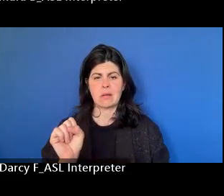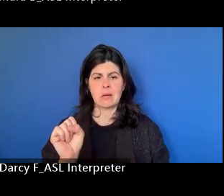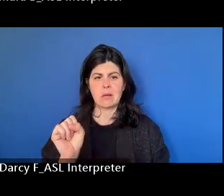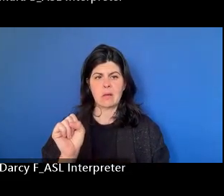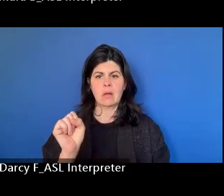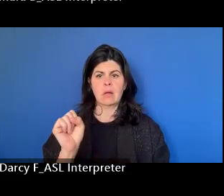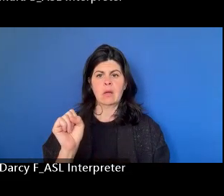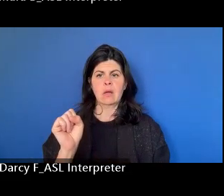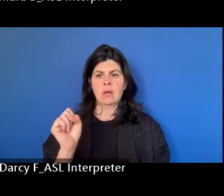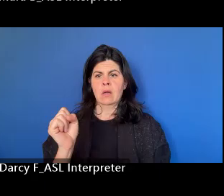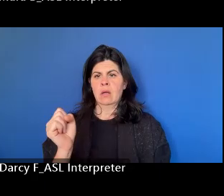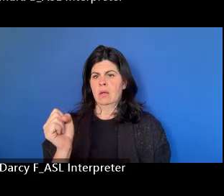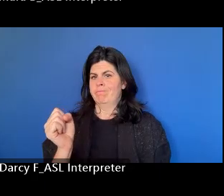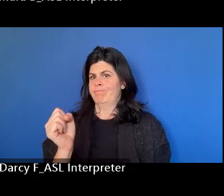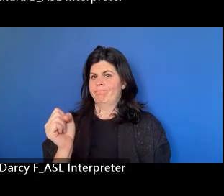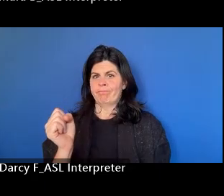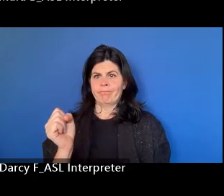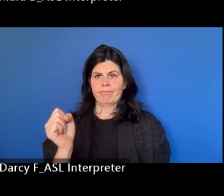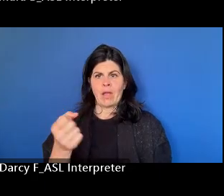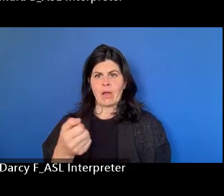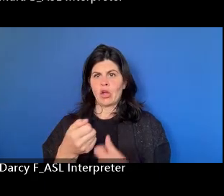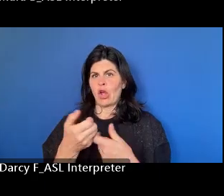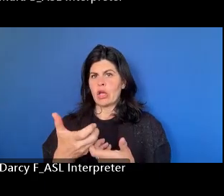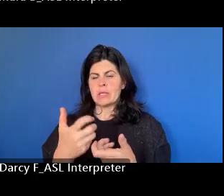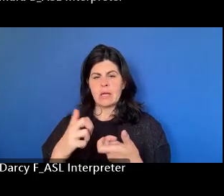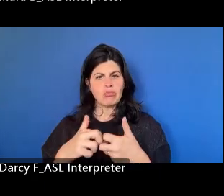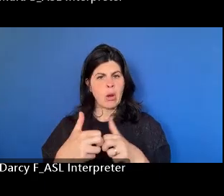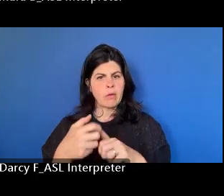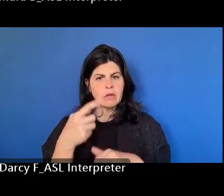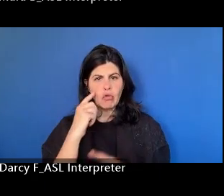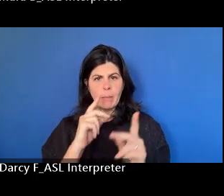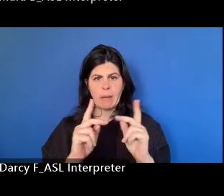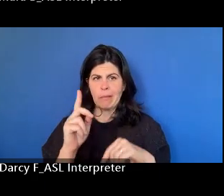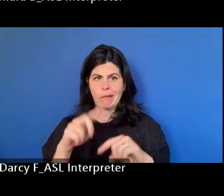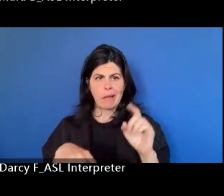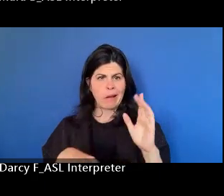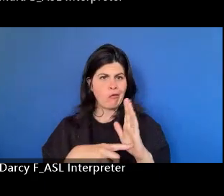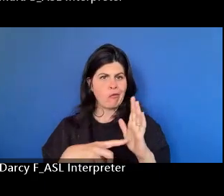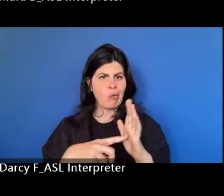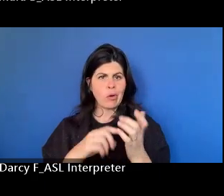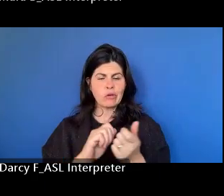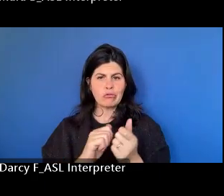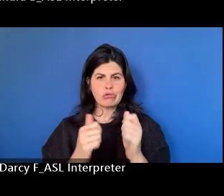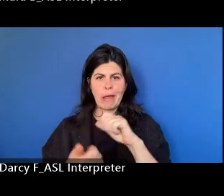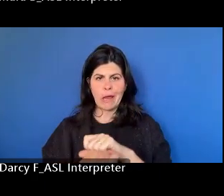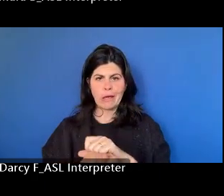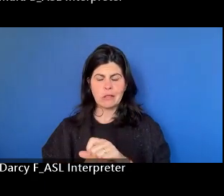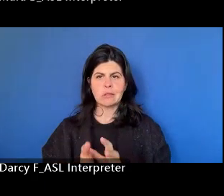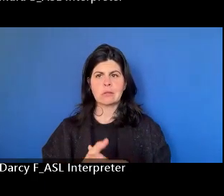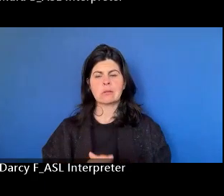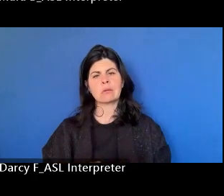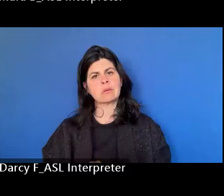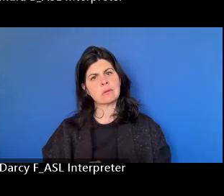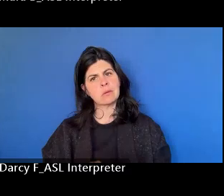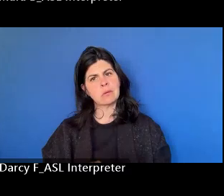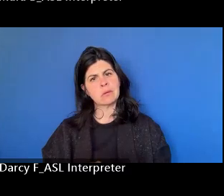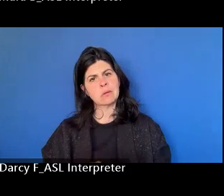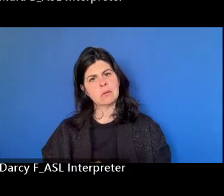and causing problems for people who can't afford to change. Has this